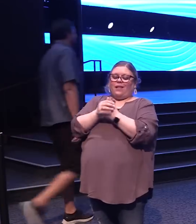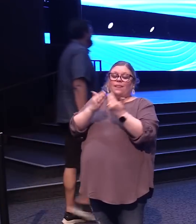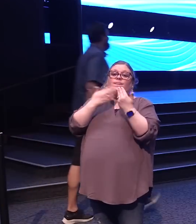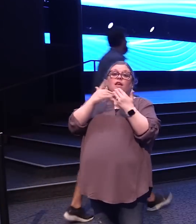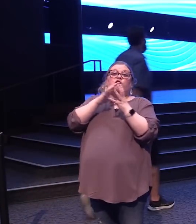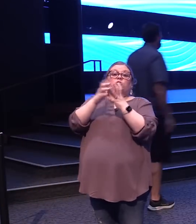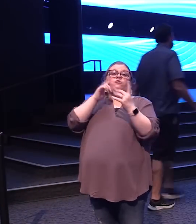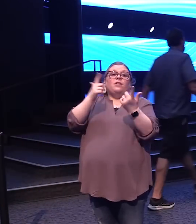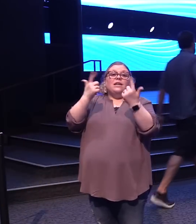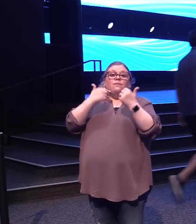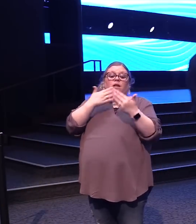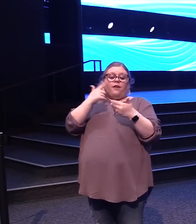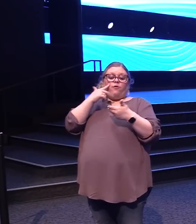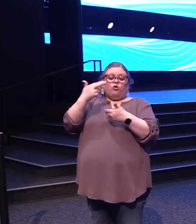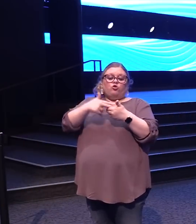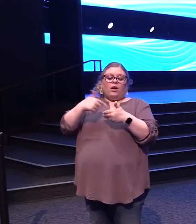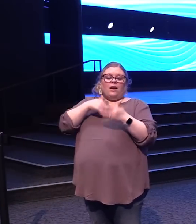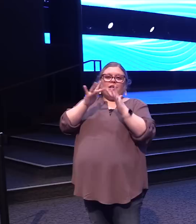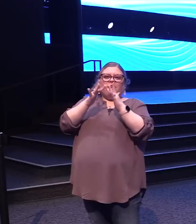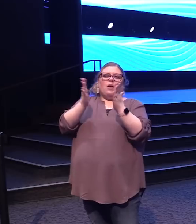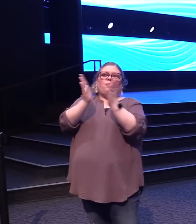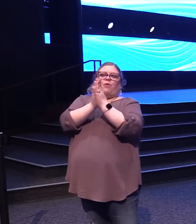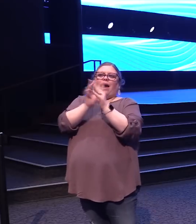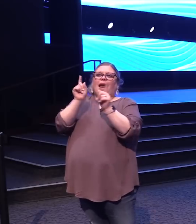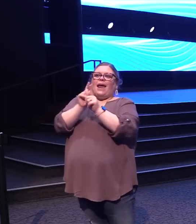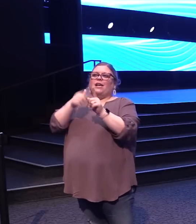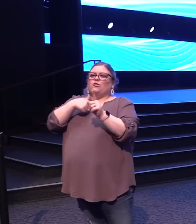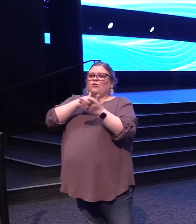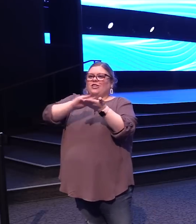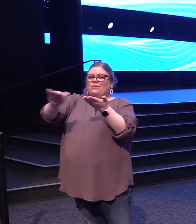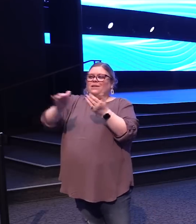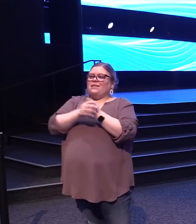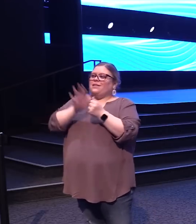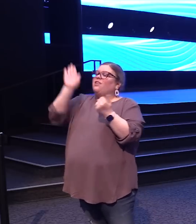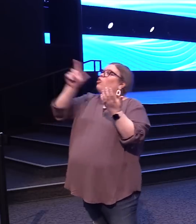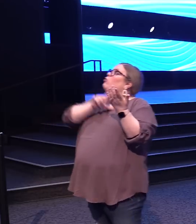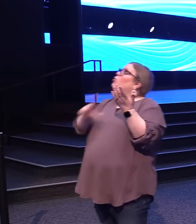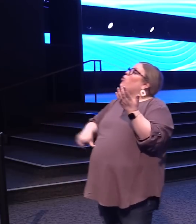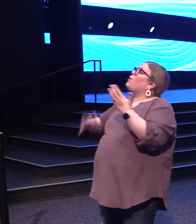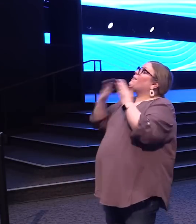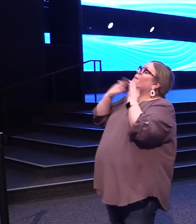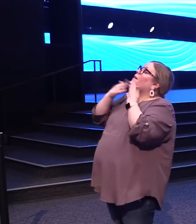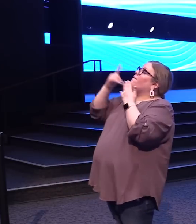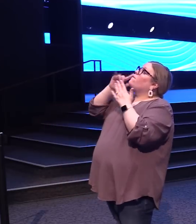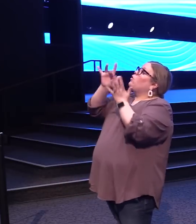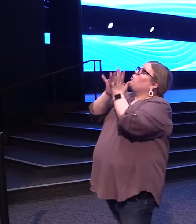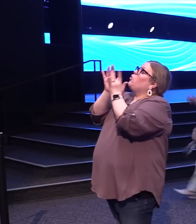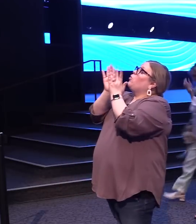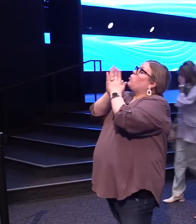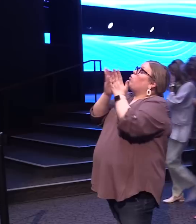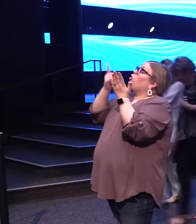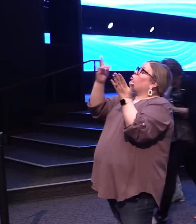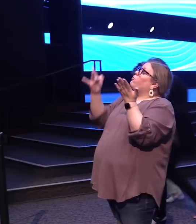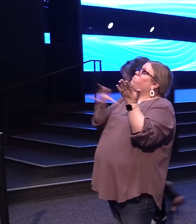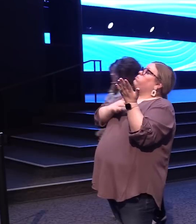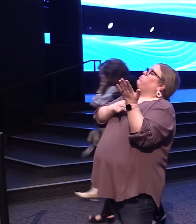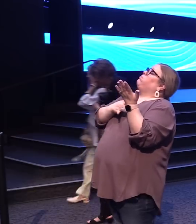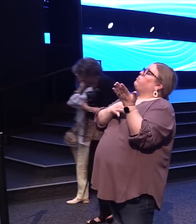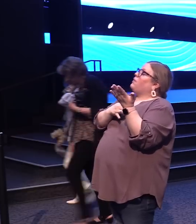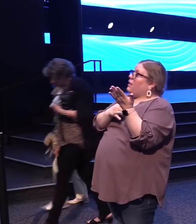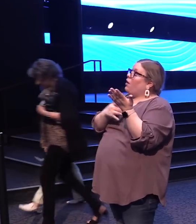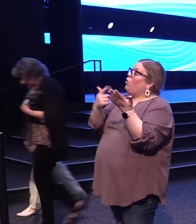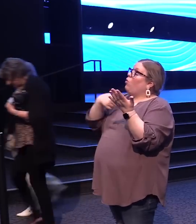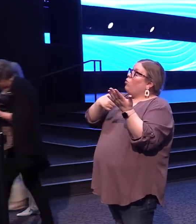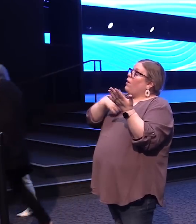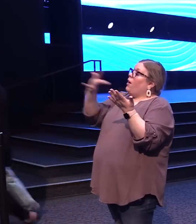for being here. Thank you for joining us online. Let me pray for you as we go today. Lord, thank you for your word that you have spoken. Let it fall on